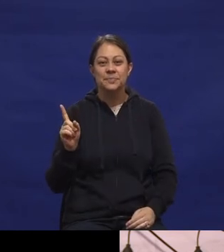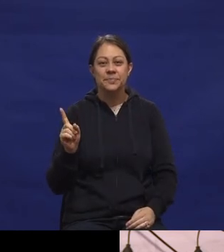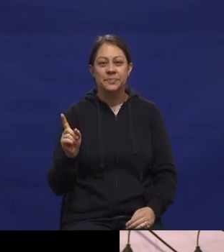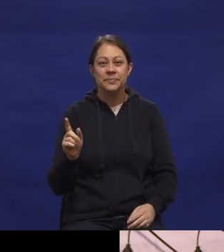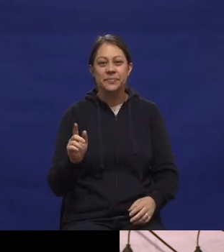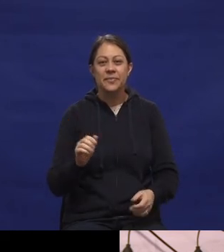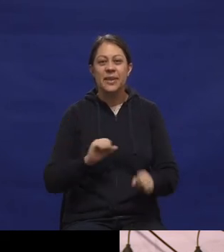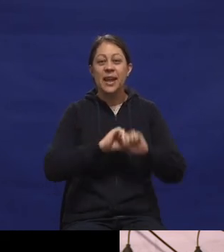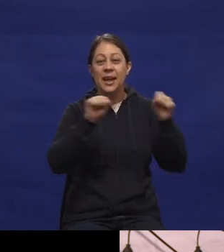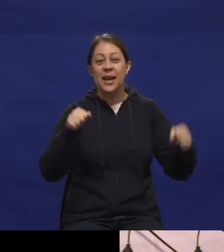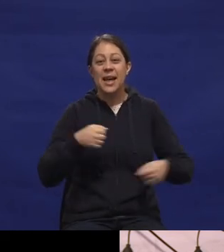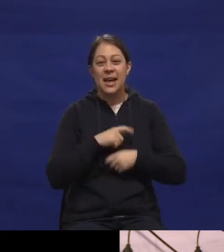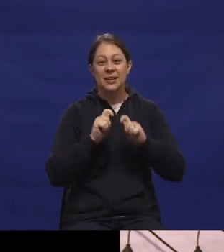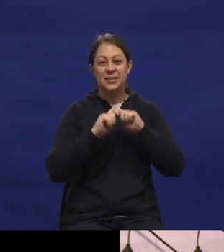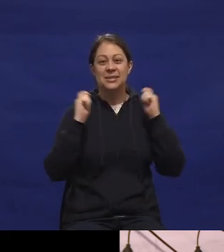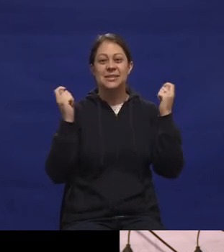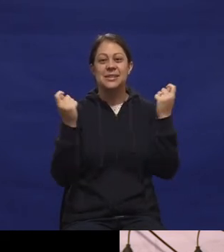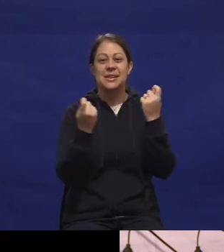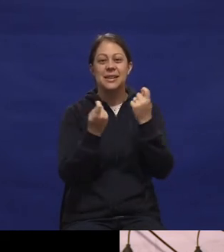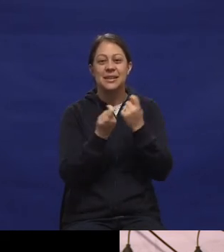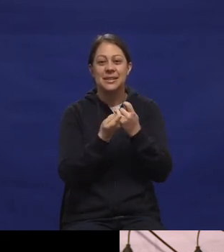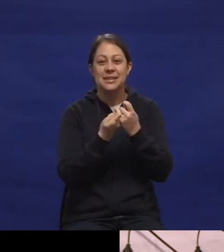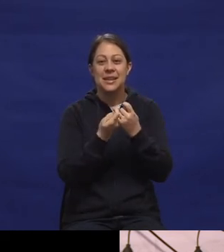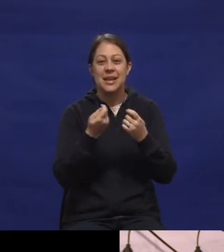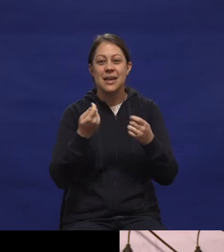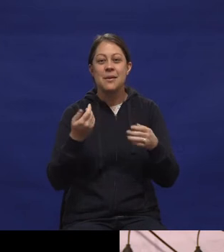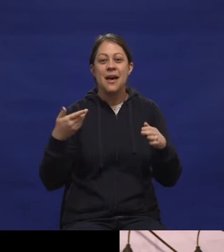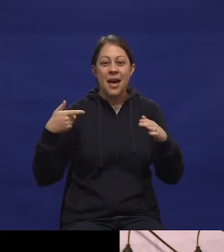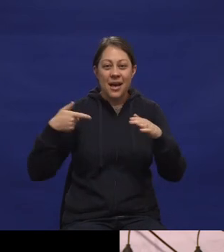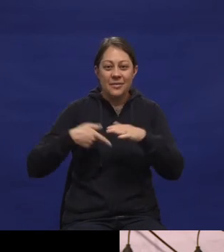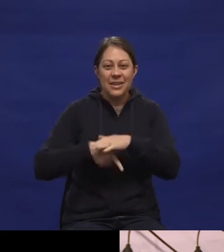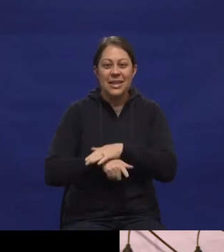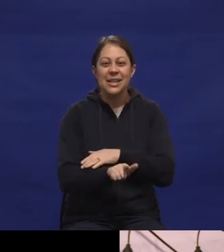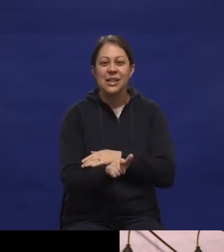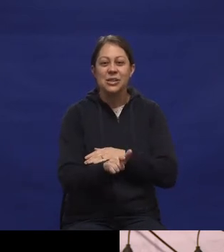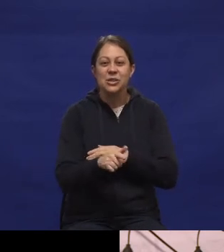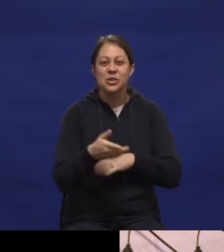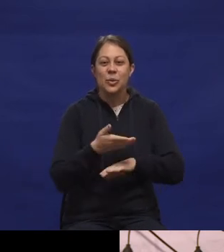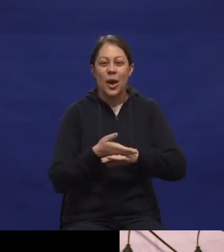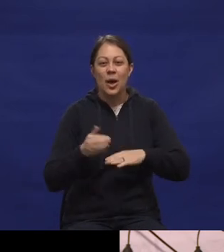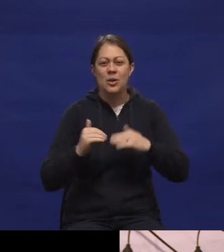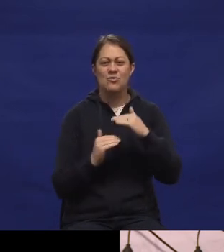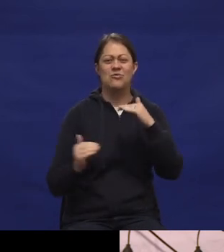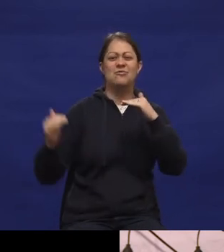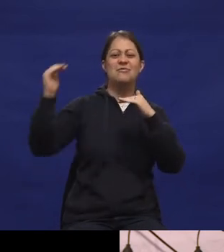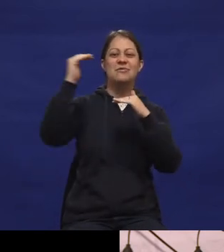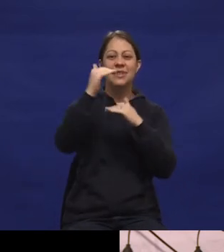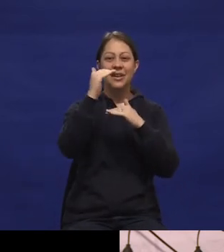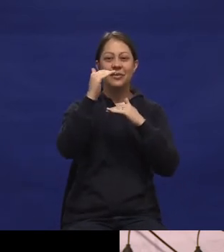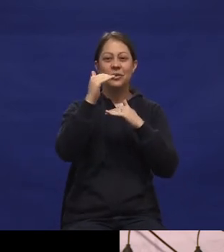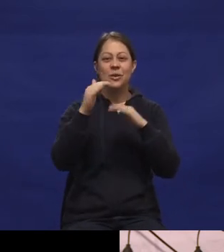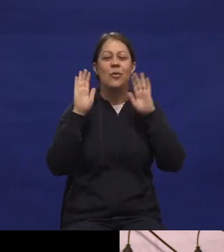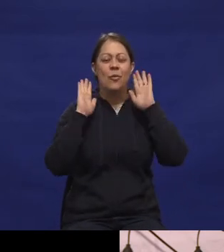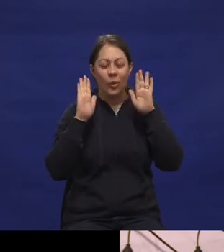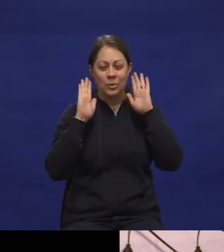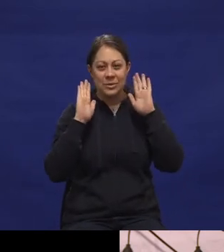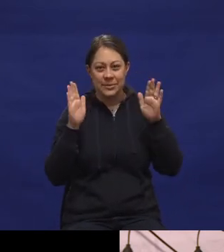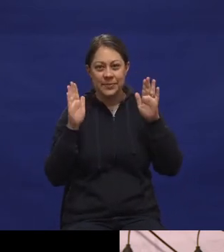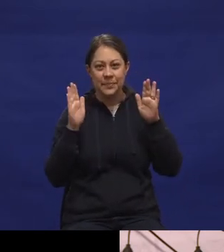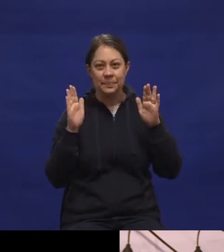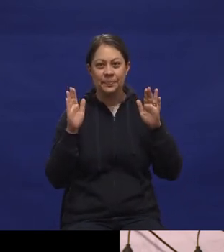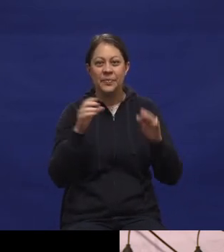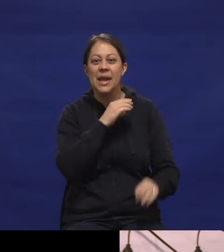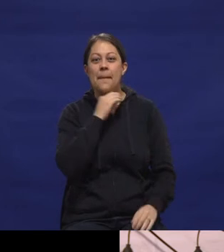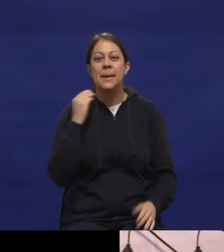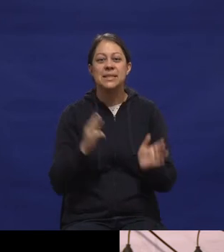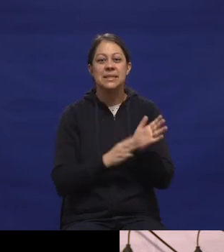few weeks it's just seemed to have gone to a new level, and today is no different. We've got a greeting from Pastor Craig and Melissa Ma, our location